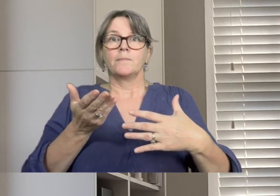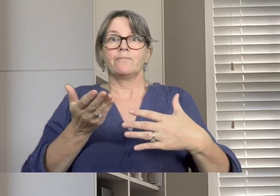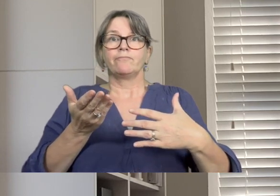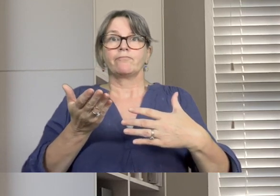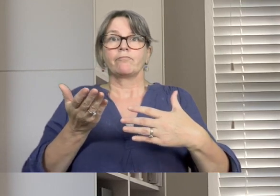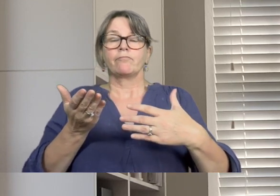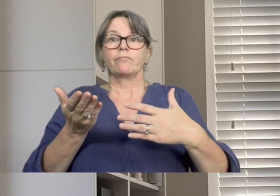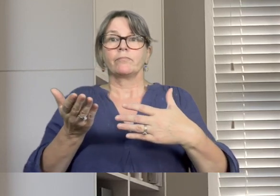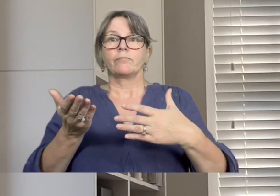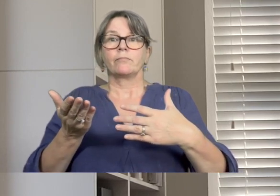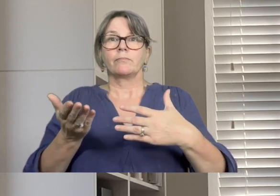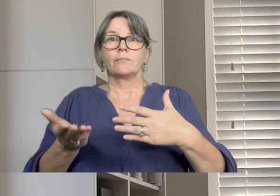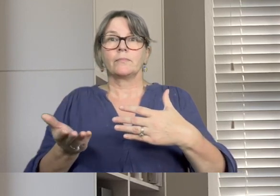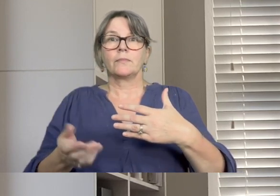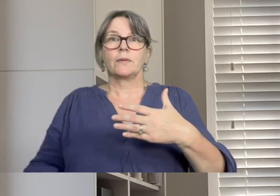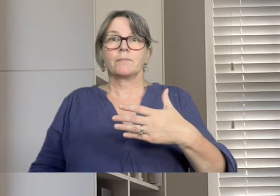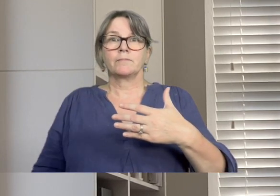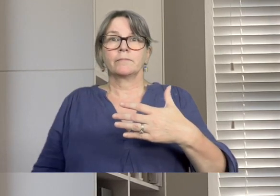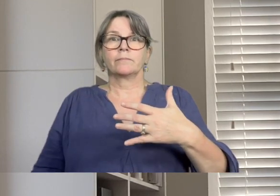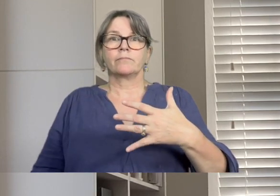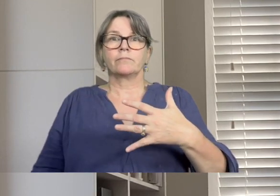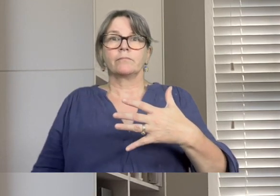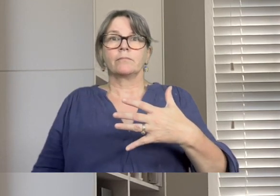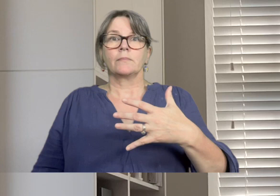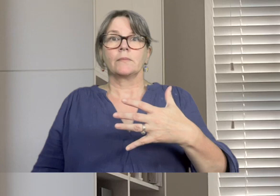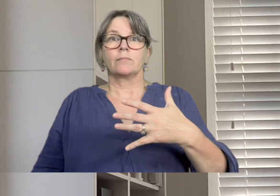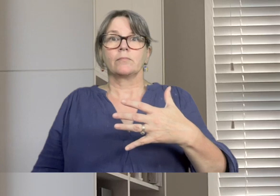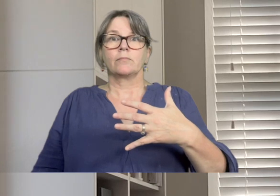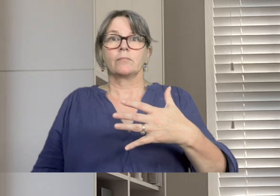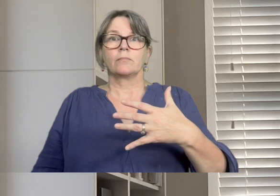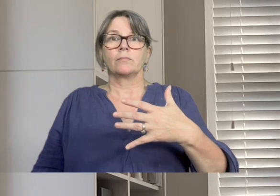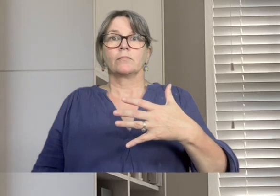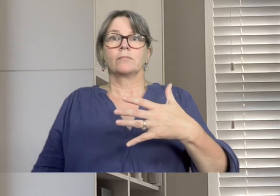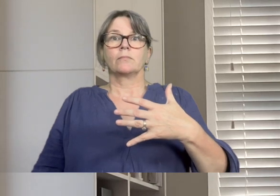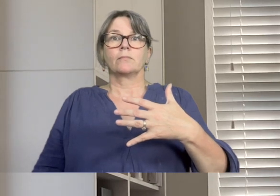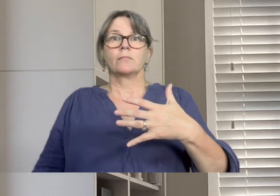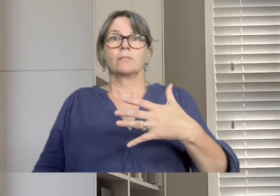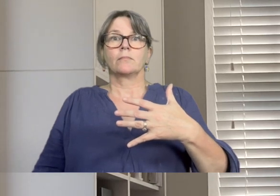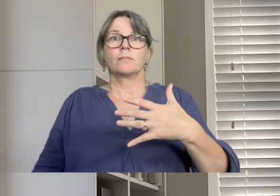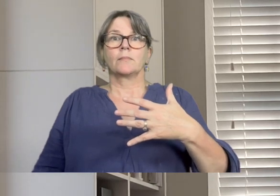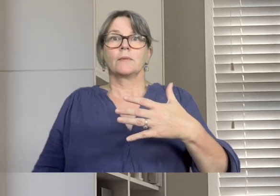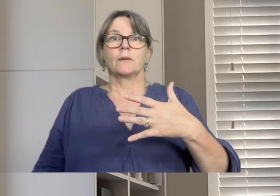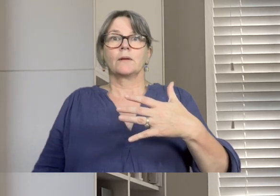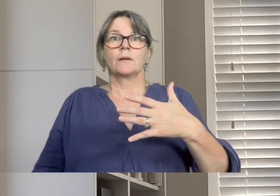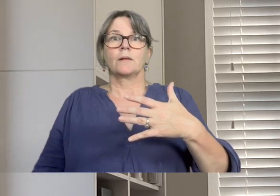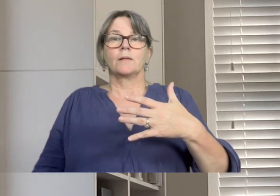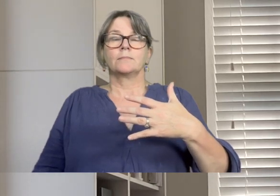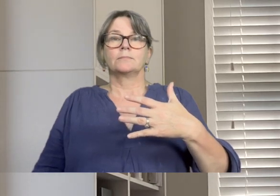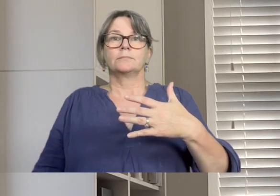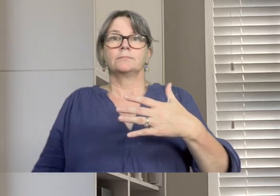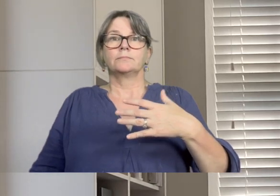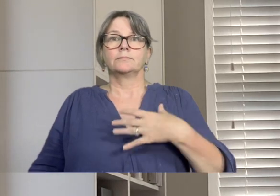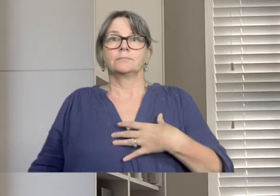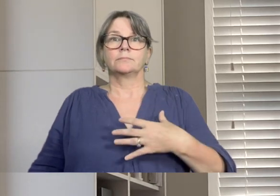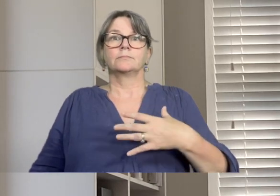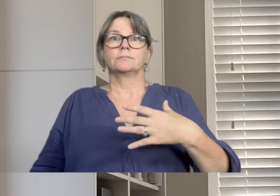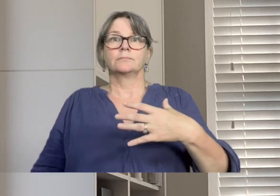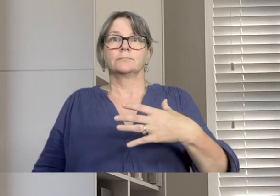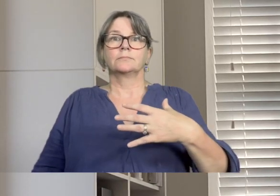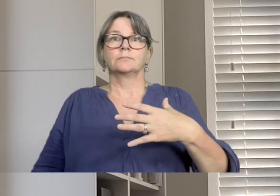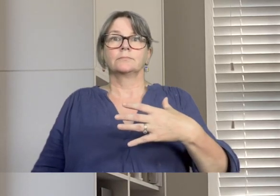breathe in. As we breathe out, reach through. Find that long line from shoulders to knees. Breath in here, feel